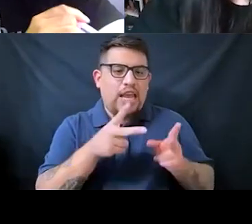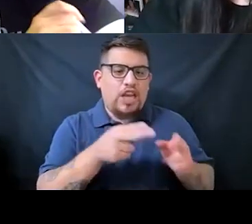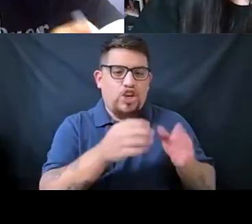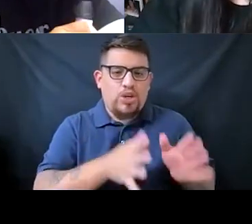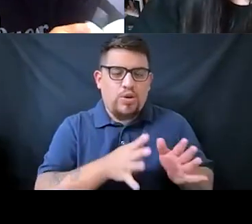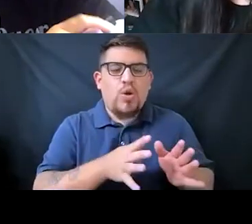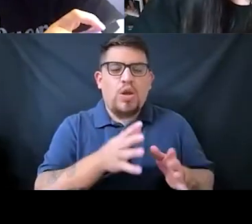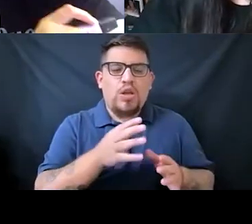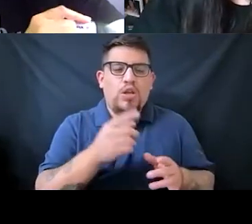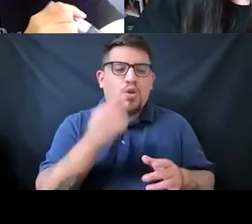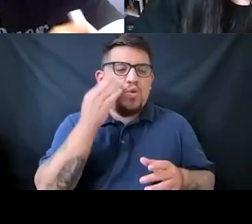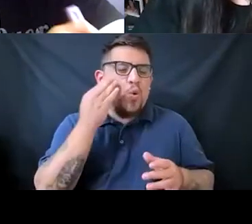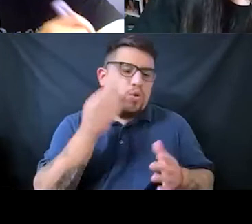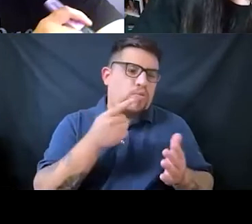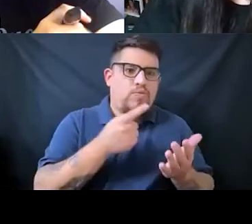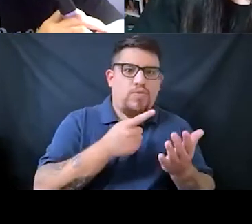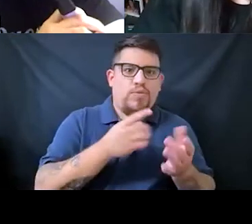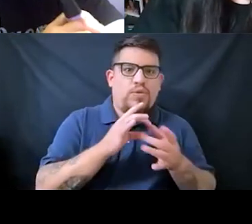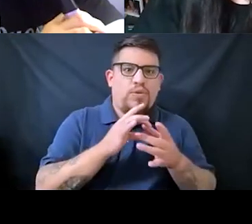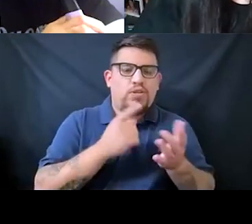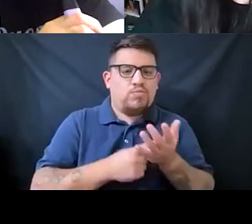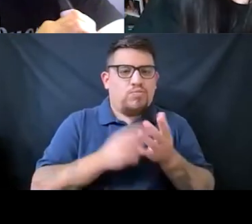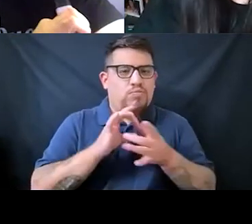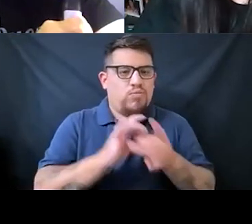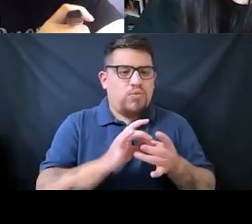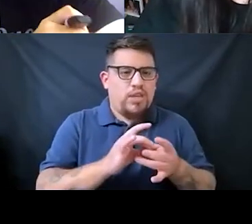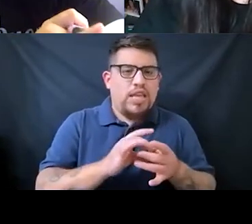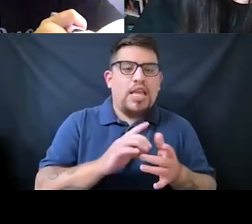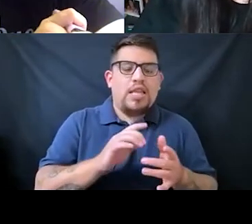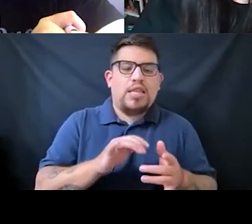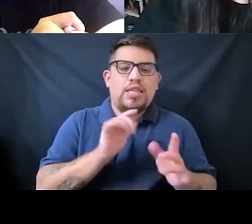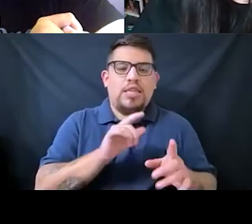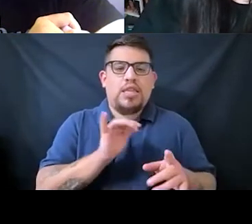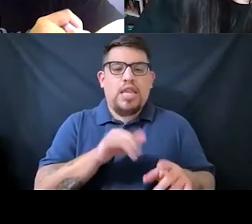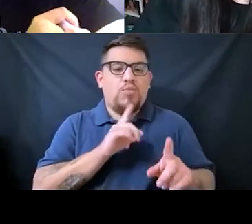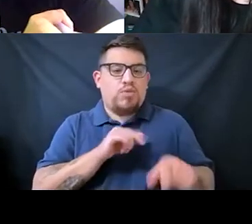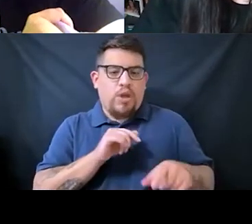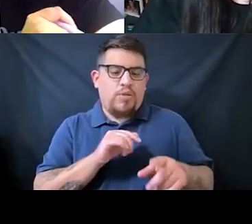Tiff, that you got that reaction from a contributor who you're working with.